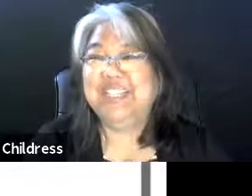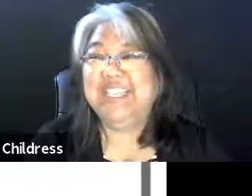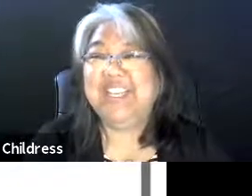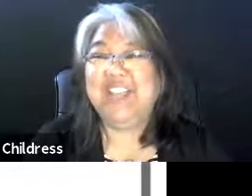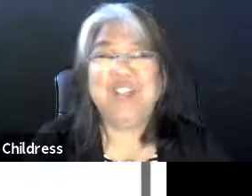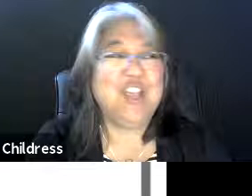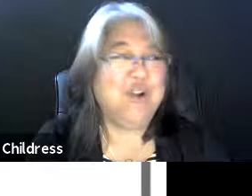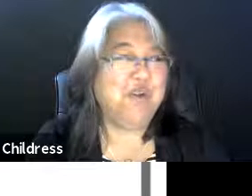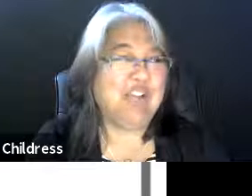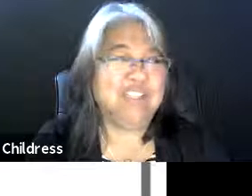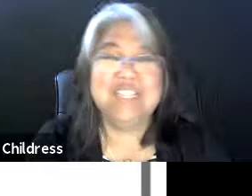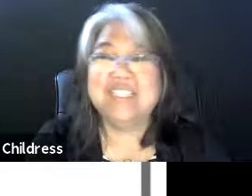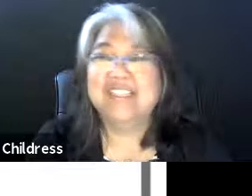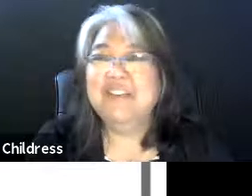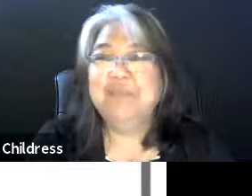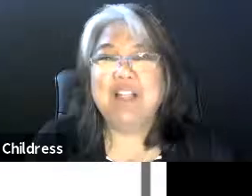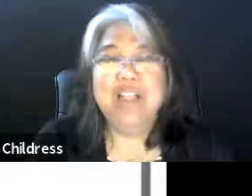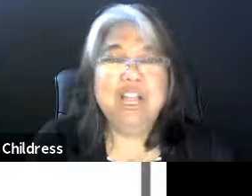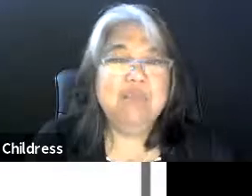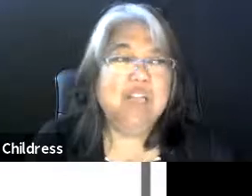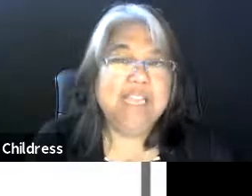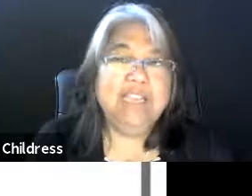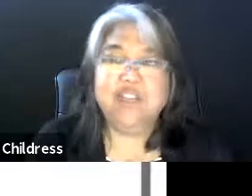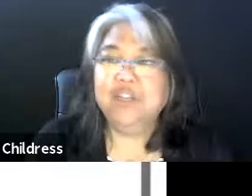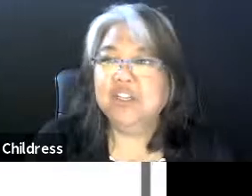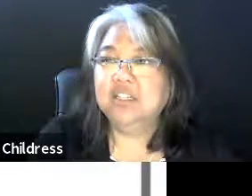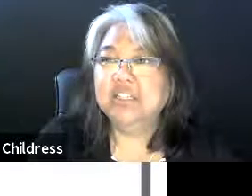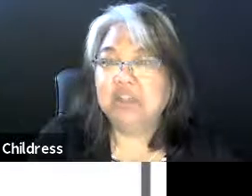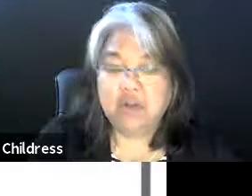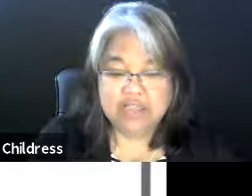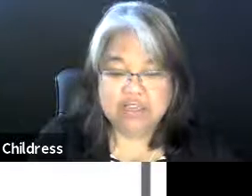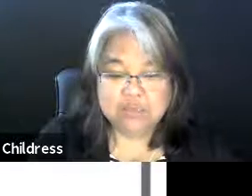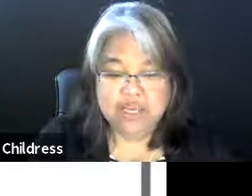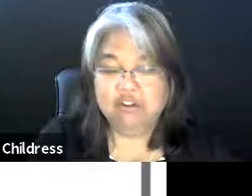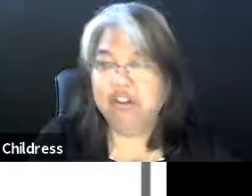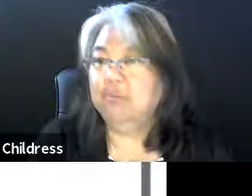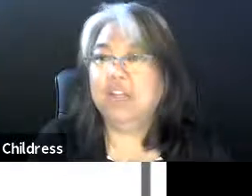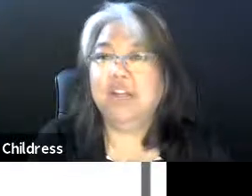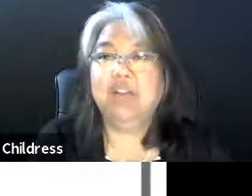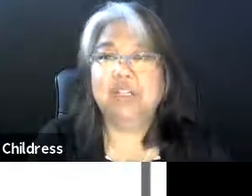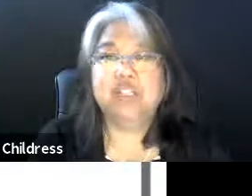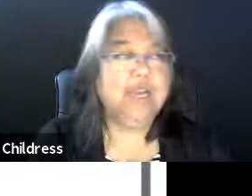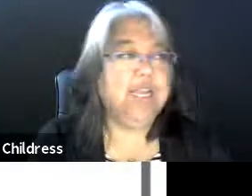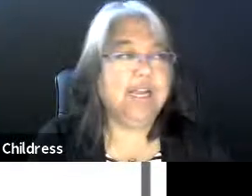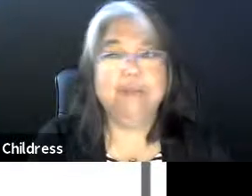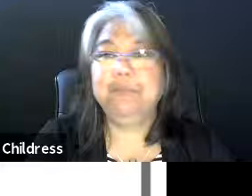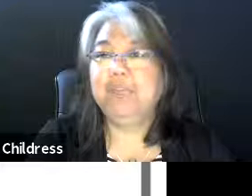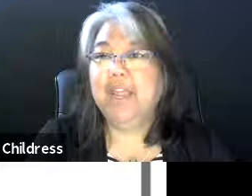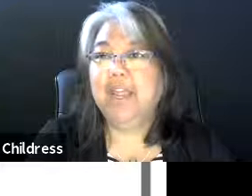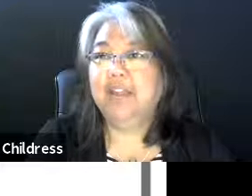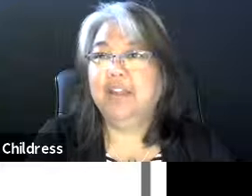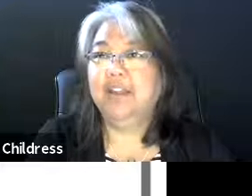wonderful to see that whole process. I am a late deafened adult, so I lost my hearing when I was